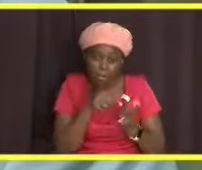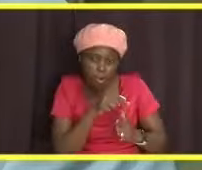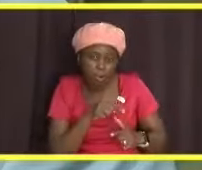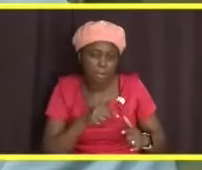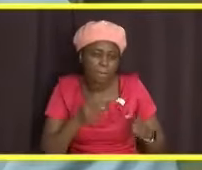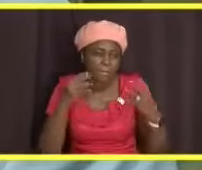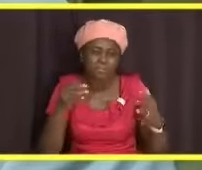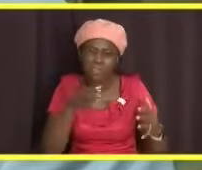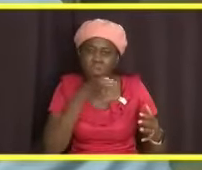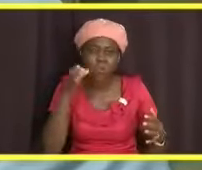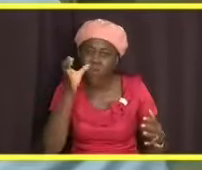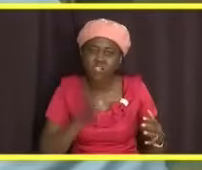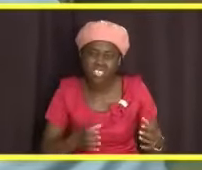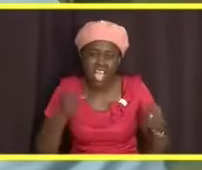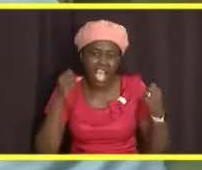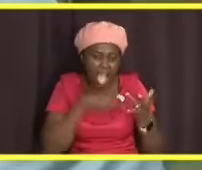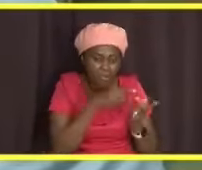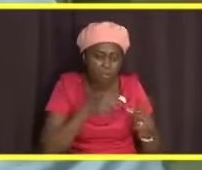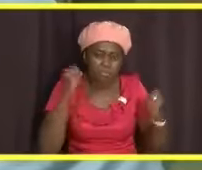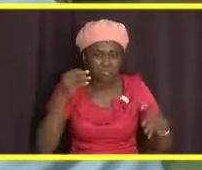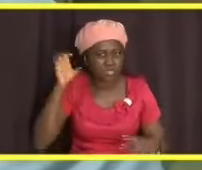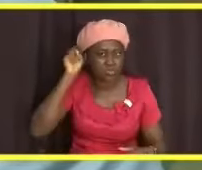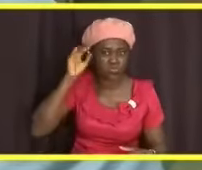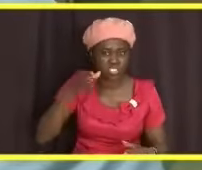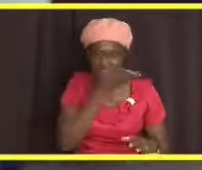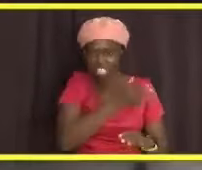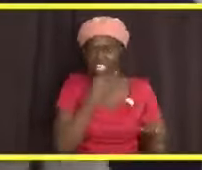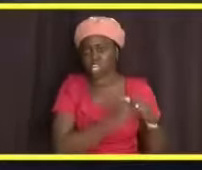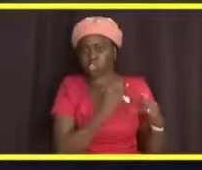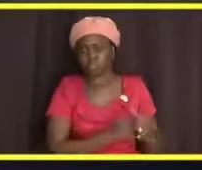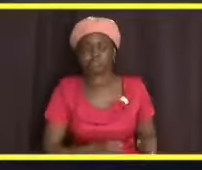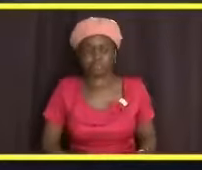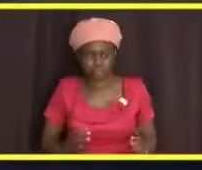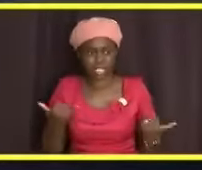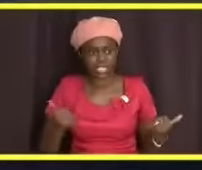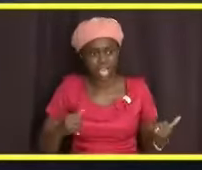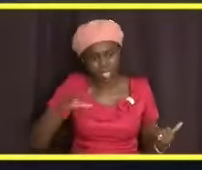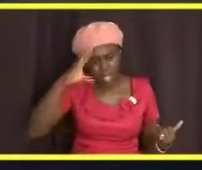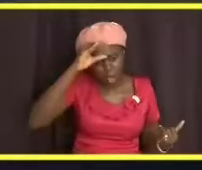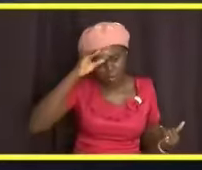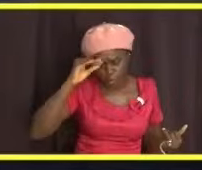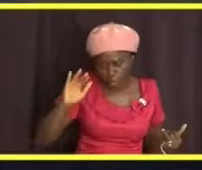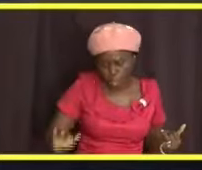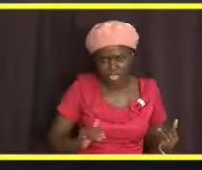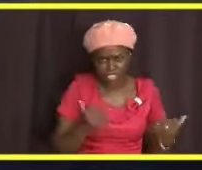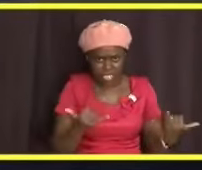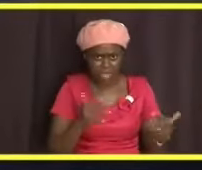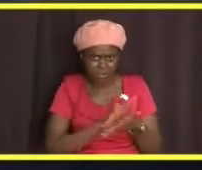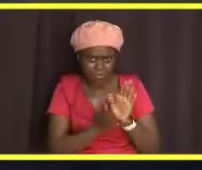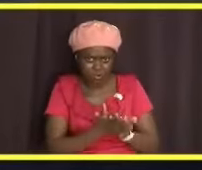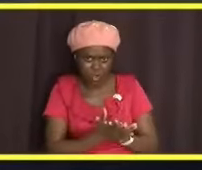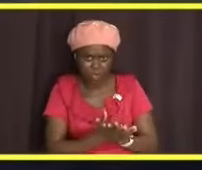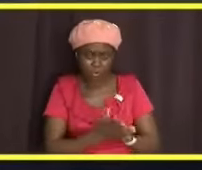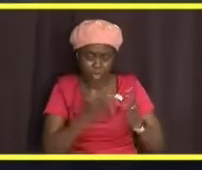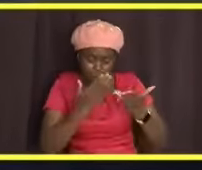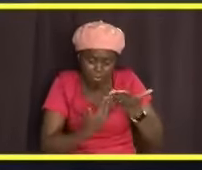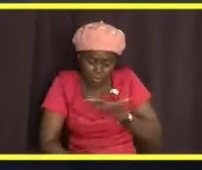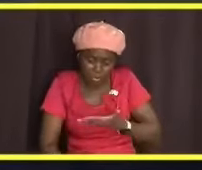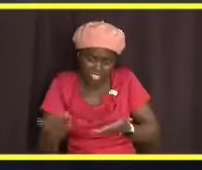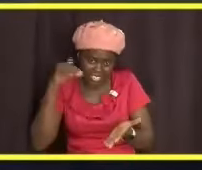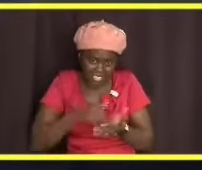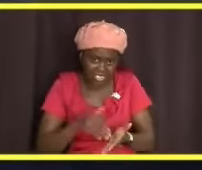cults. And when he got born again, he took all the idols, everything in the mother's house, and